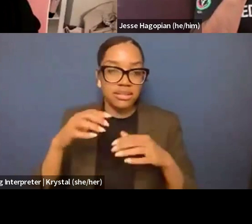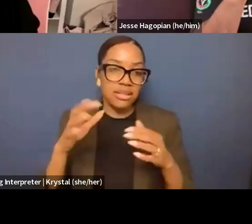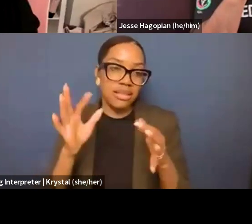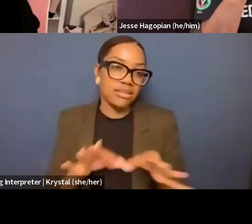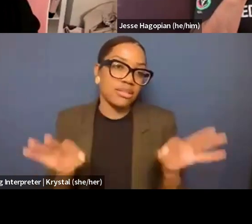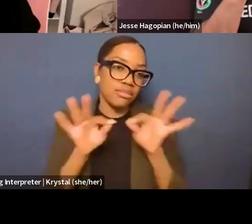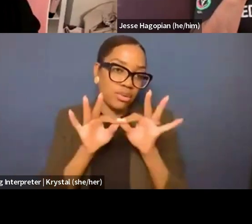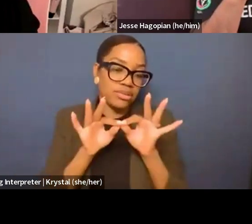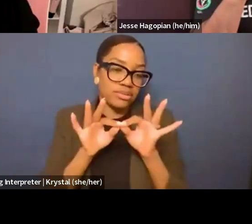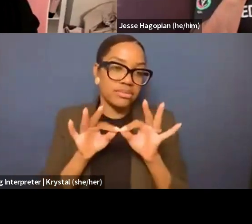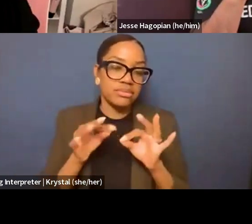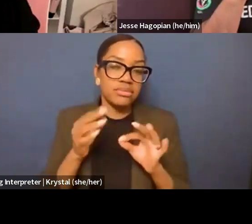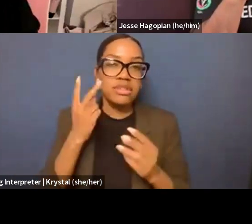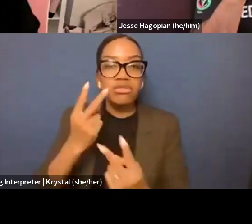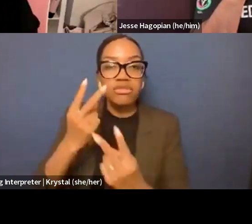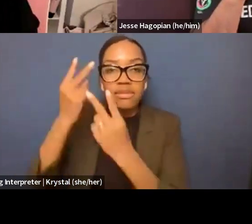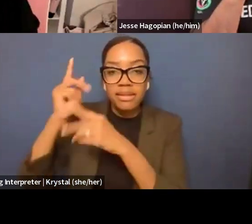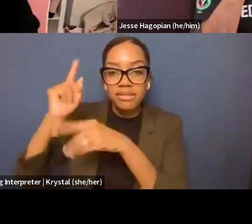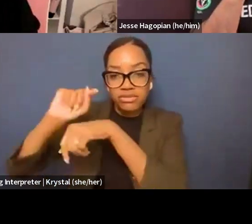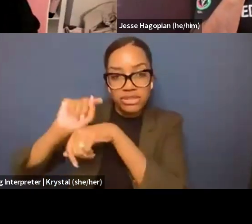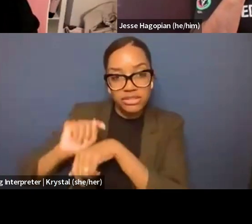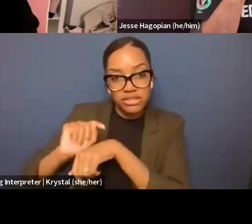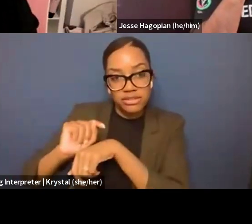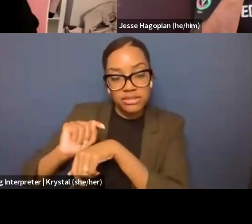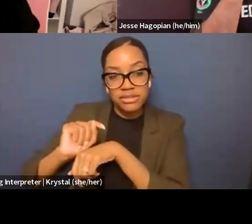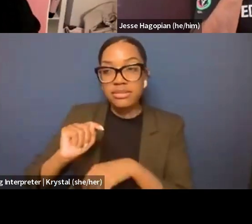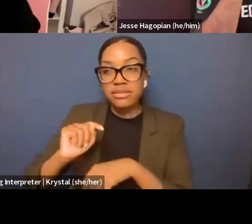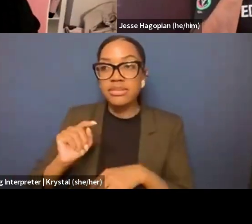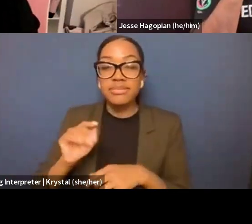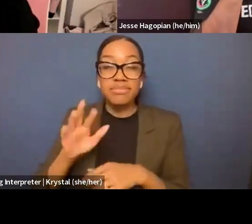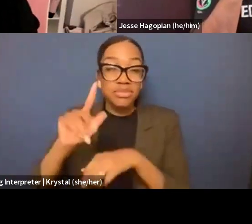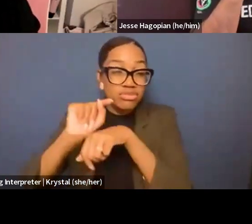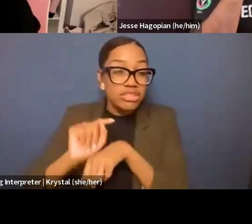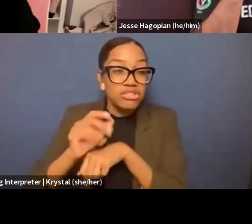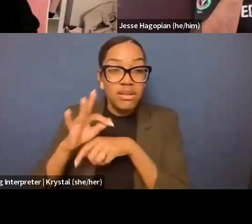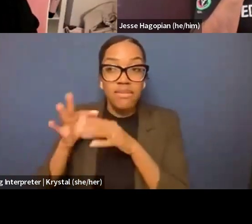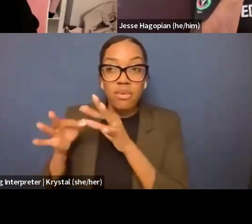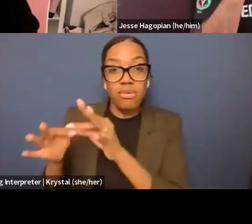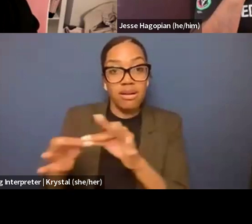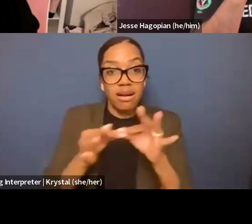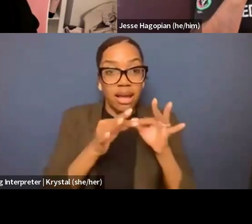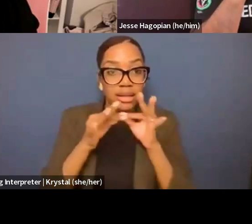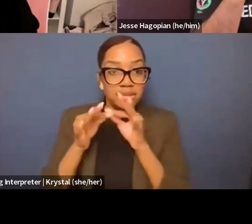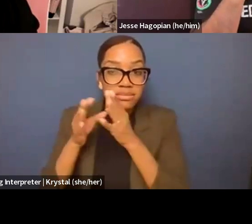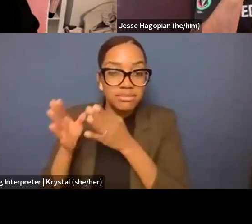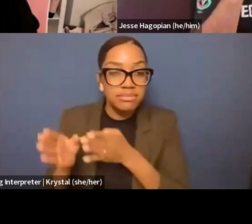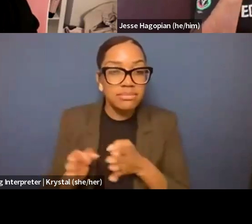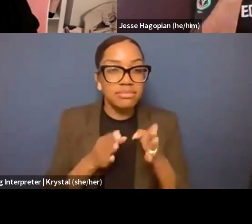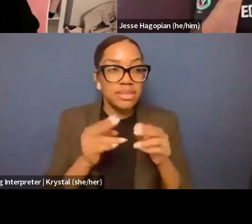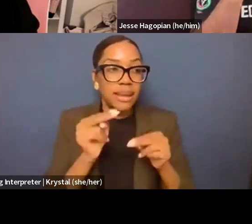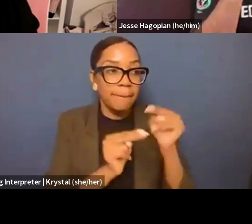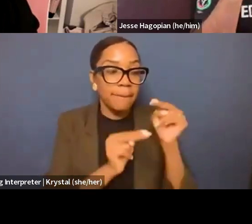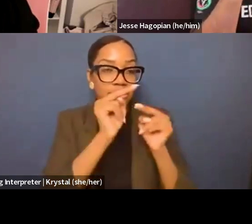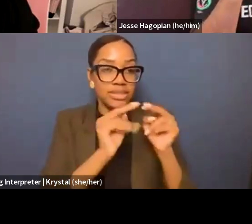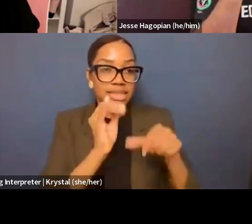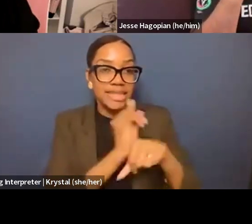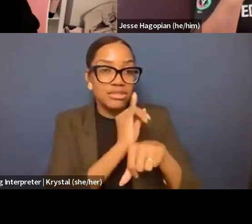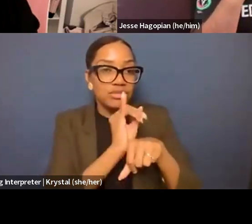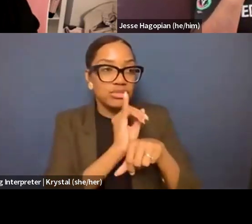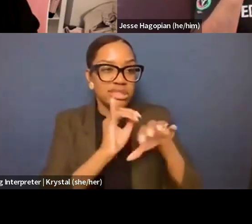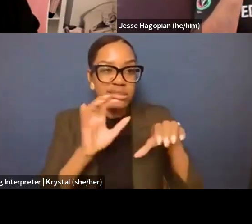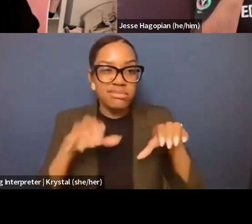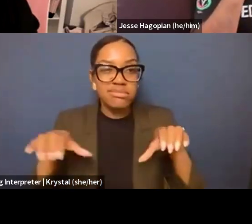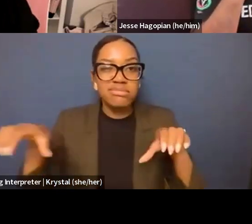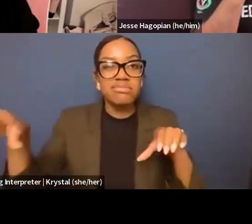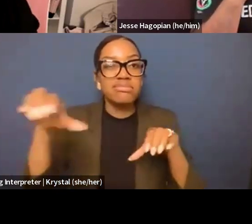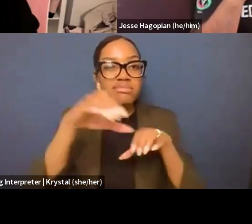tradition. It's also about this organizing tradition as well that has to do with institution building. All of these things are expressions of this set of really